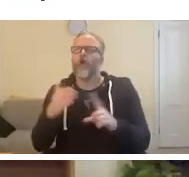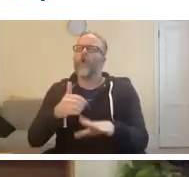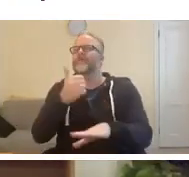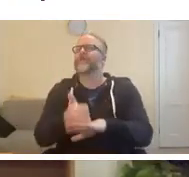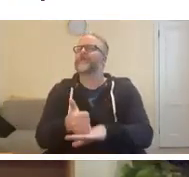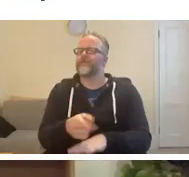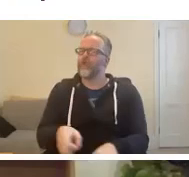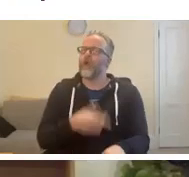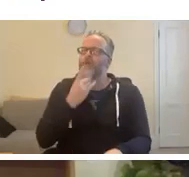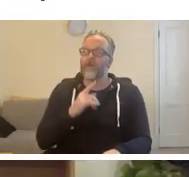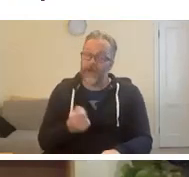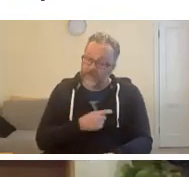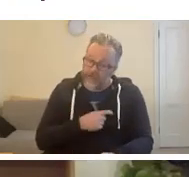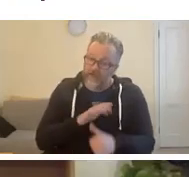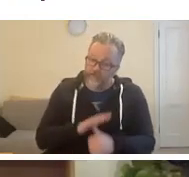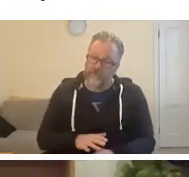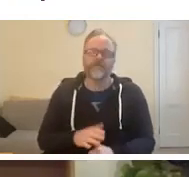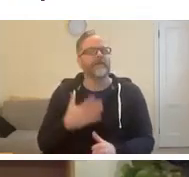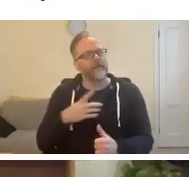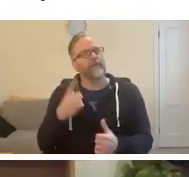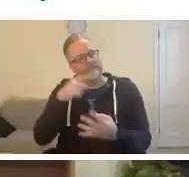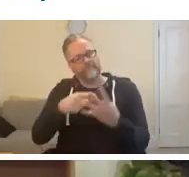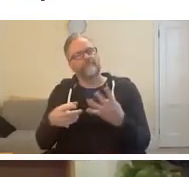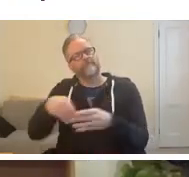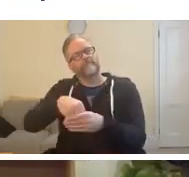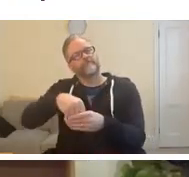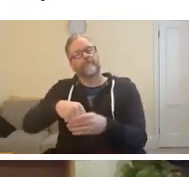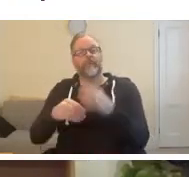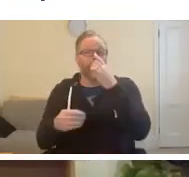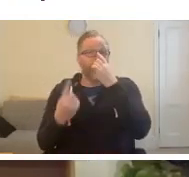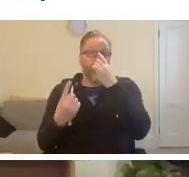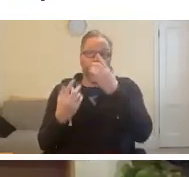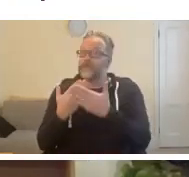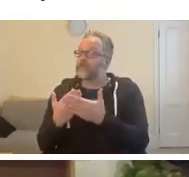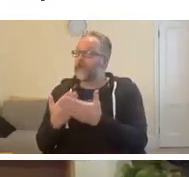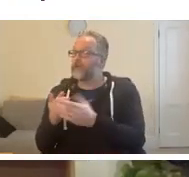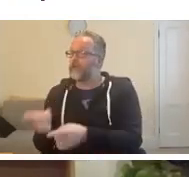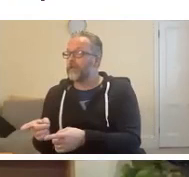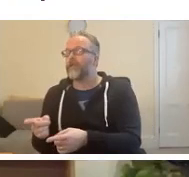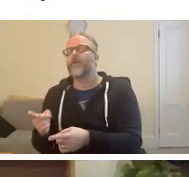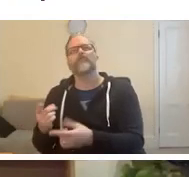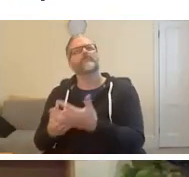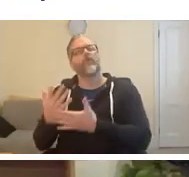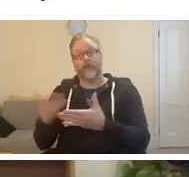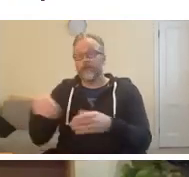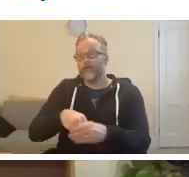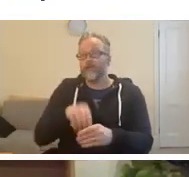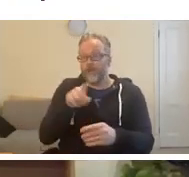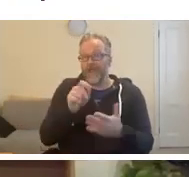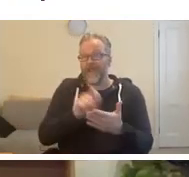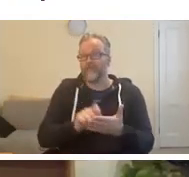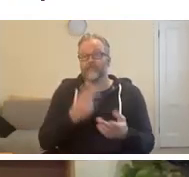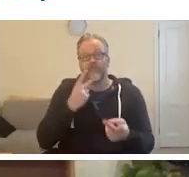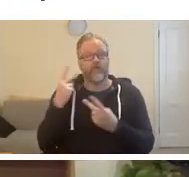who experience anxiety and depression. The results from one study that was included in this literature